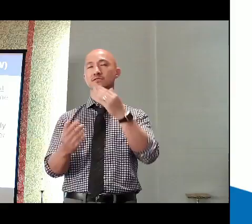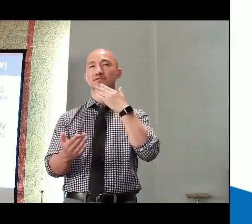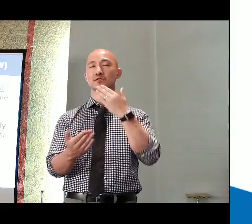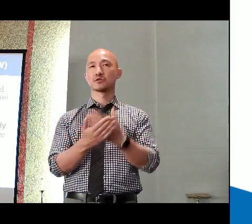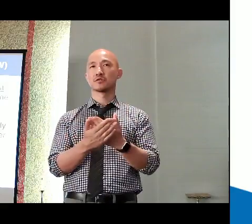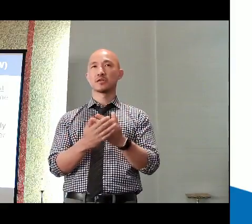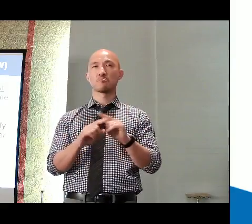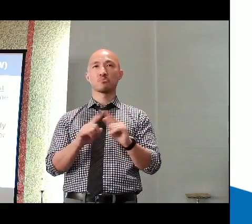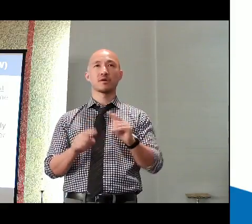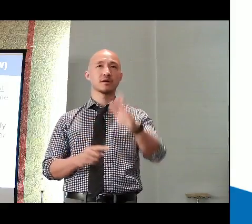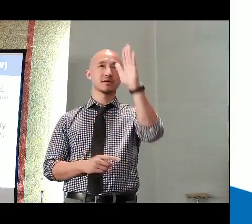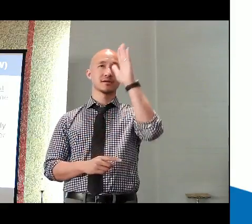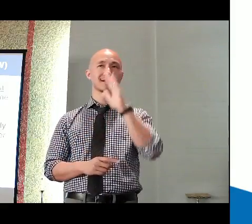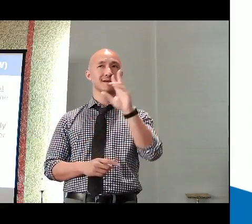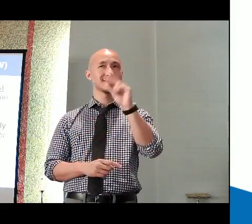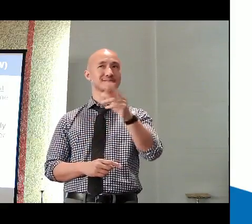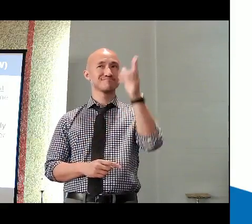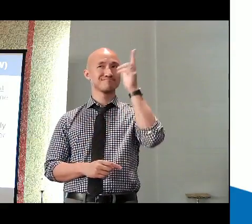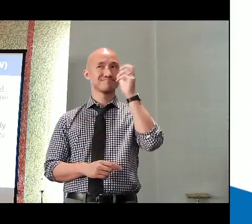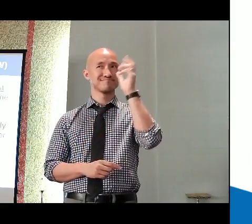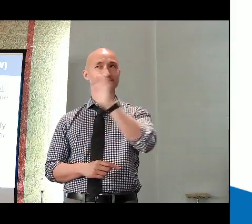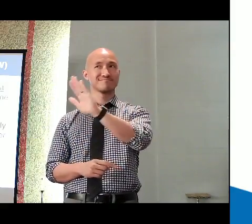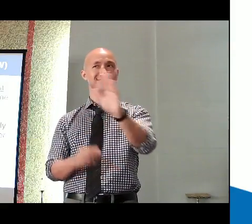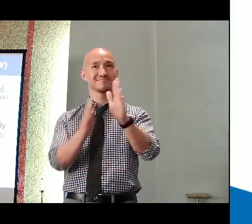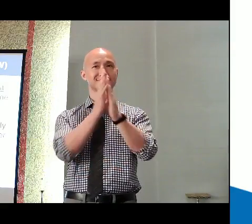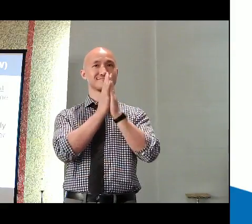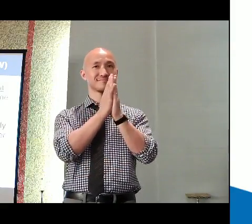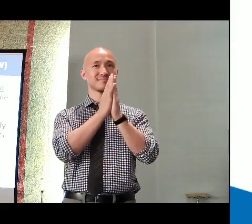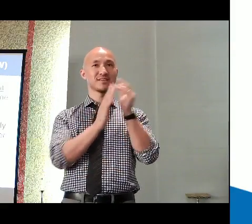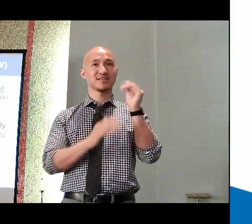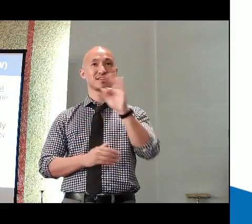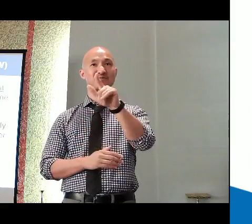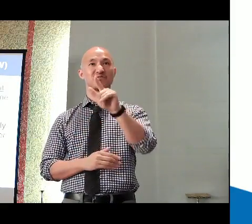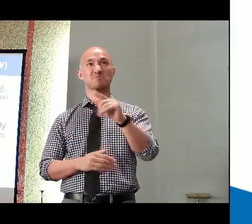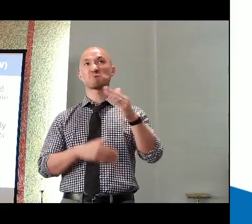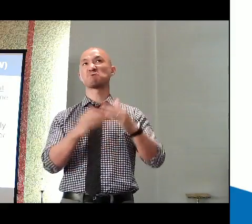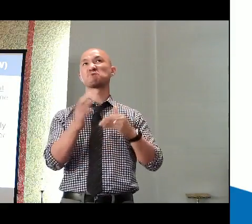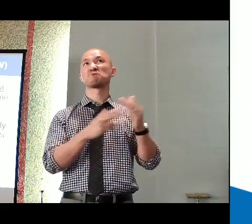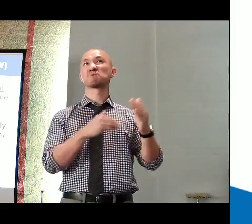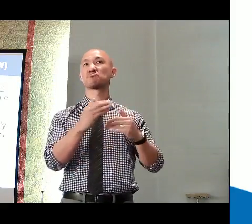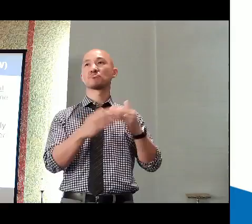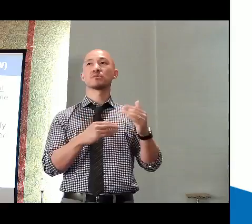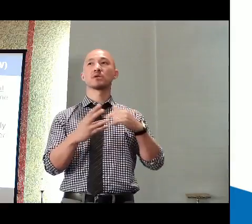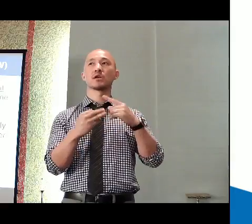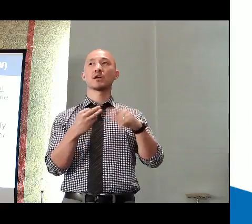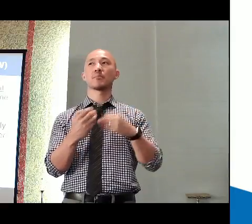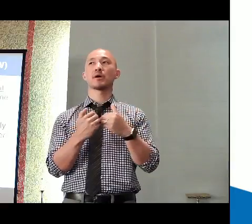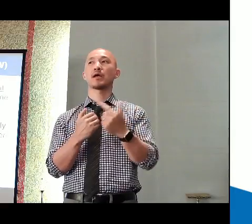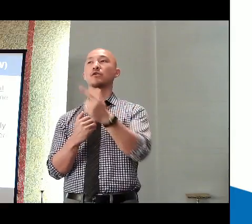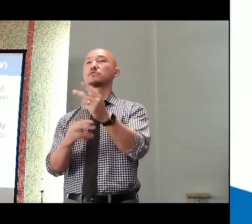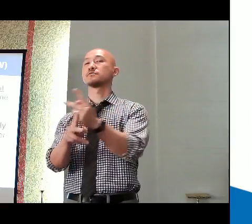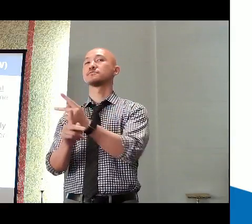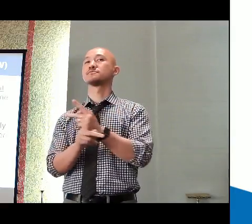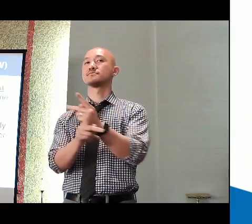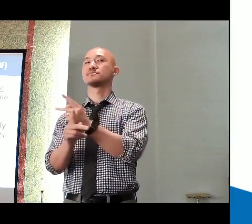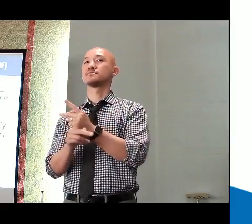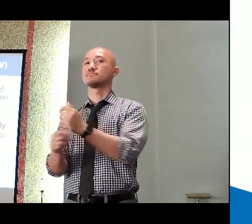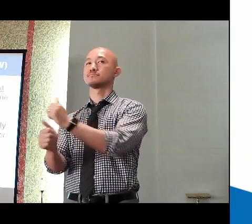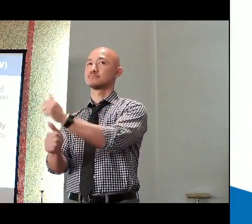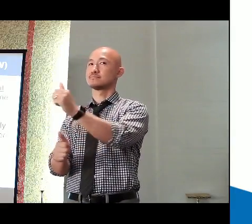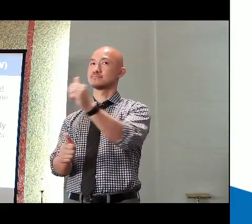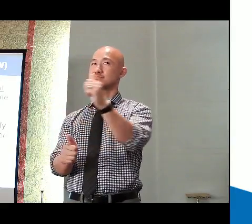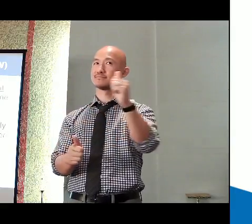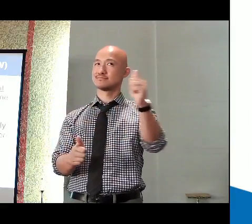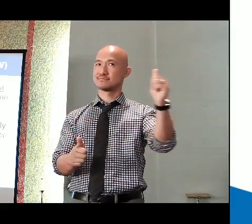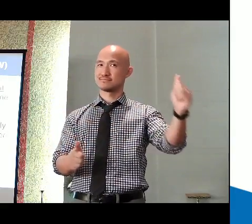to our prayers unless we are really being considerate about how we're treating one another, especially you husbands, how